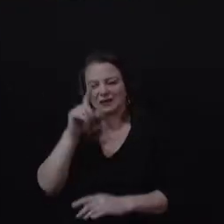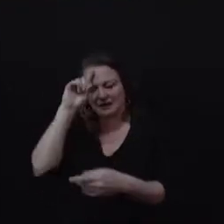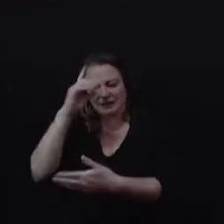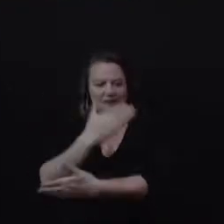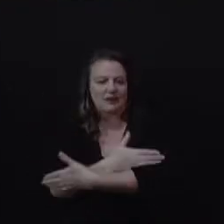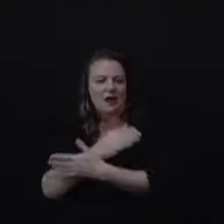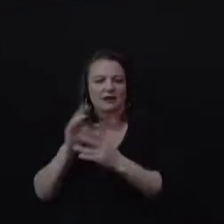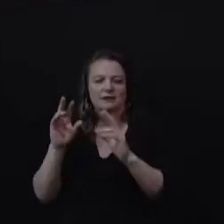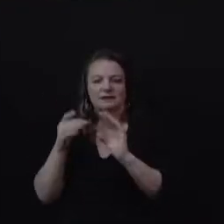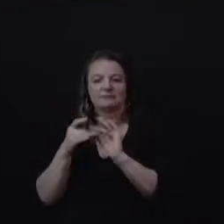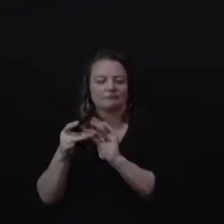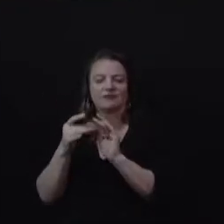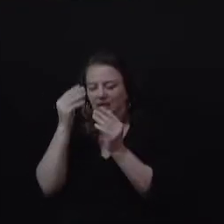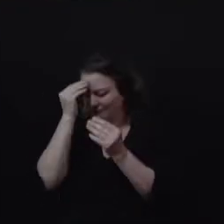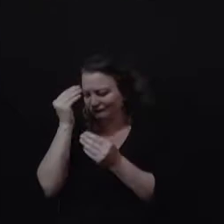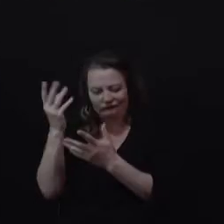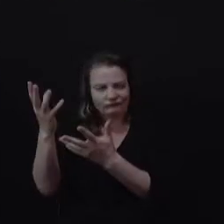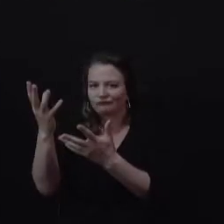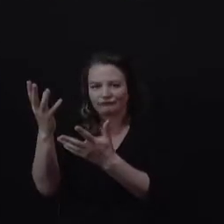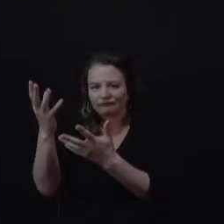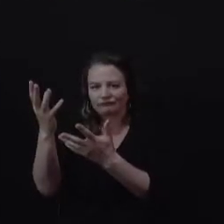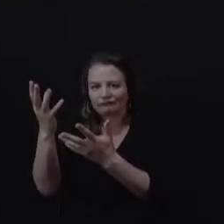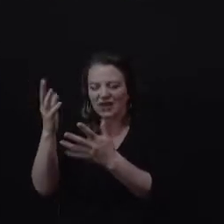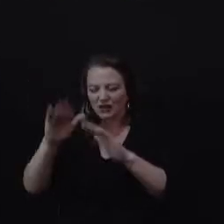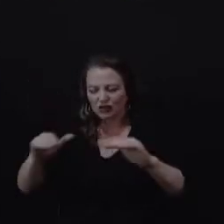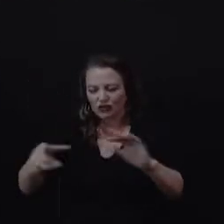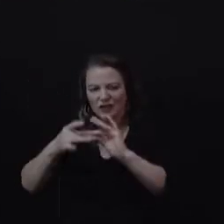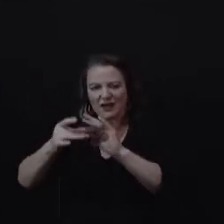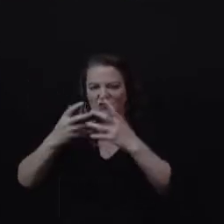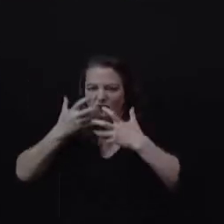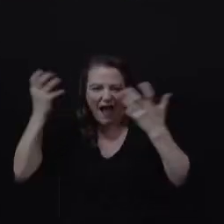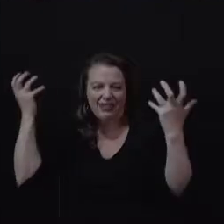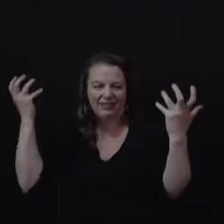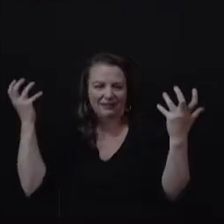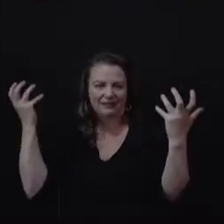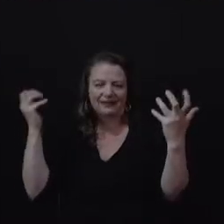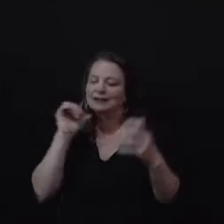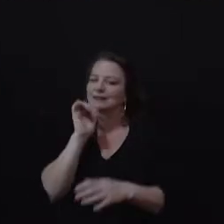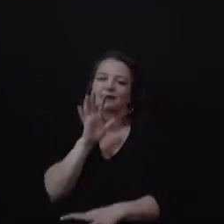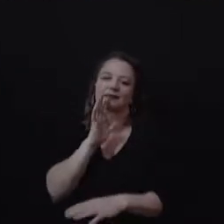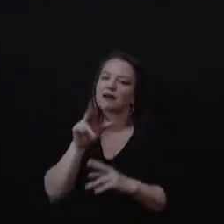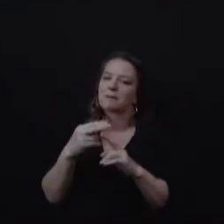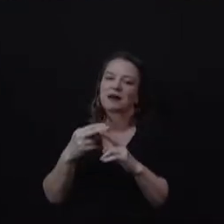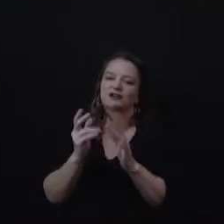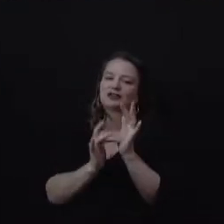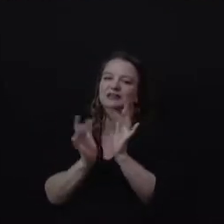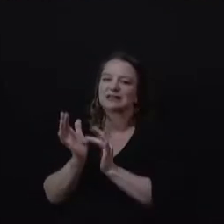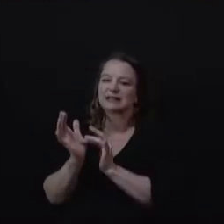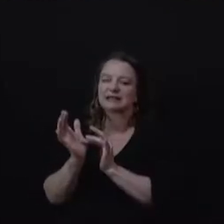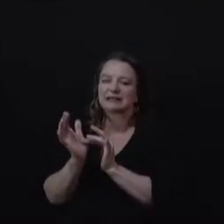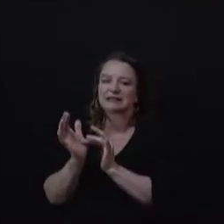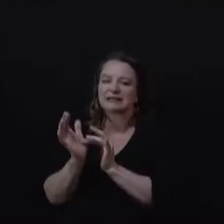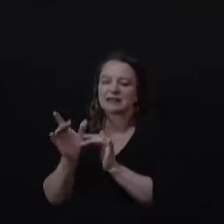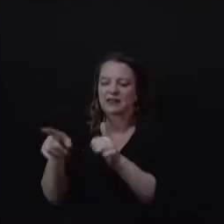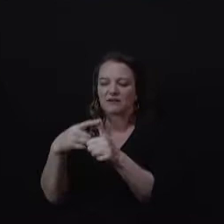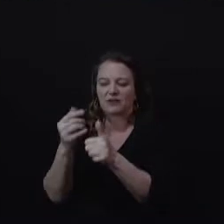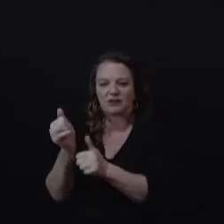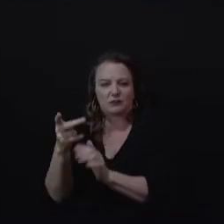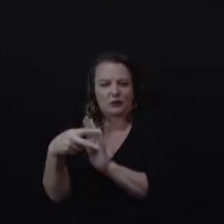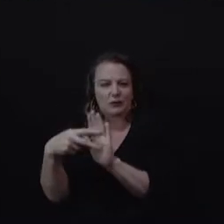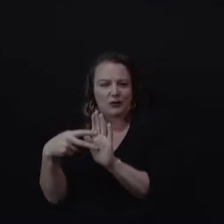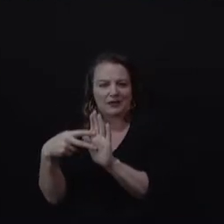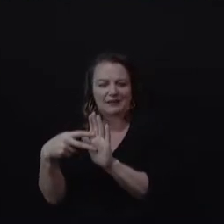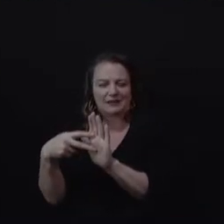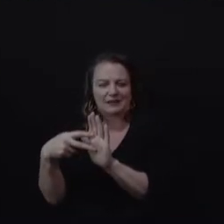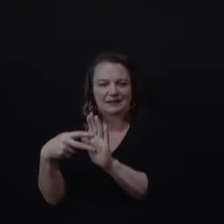disobedience, children of wrath. And he's not talking about Jesus right in this first couple of verses in chapter